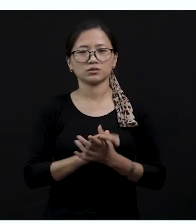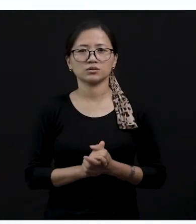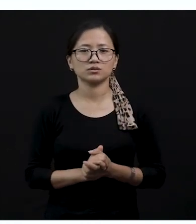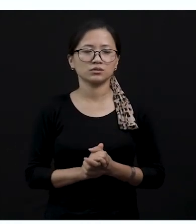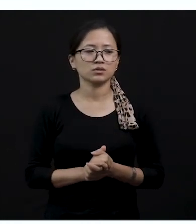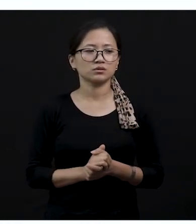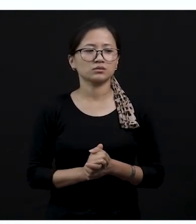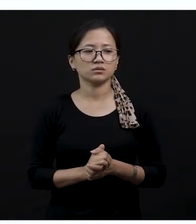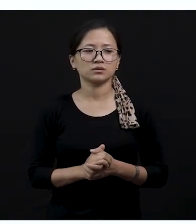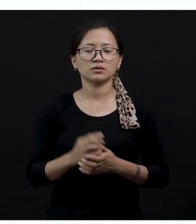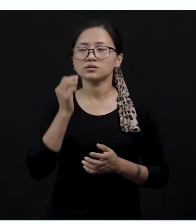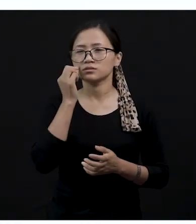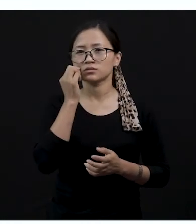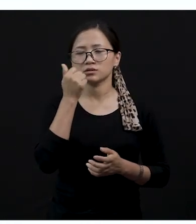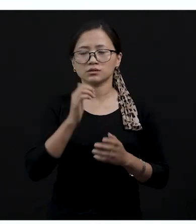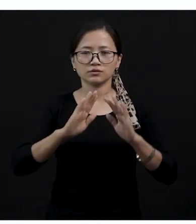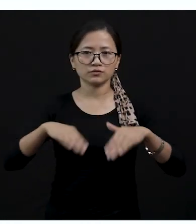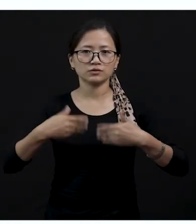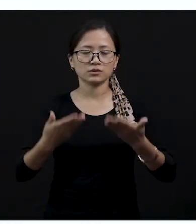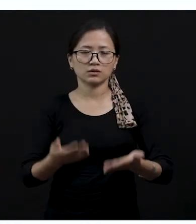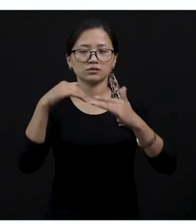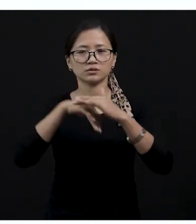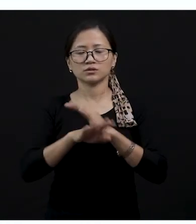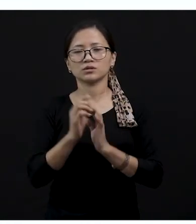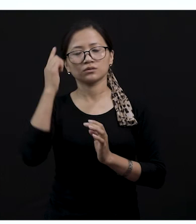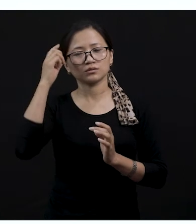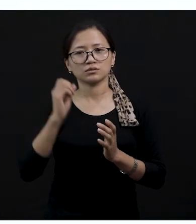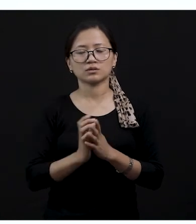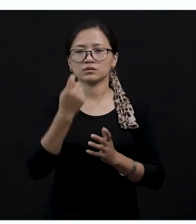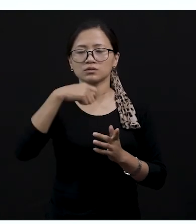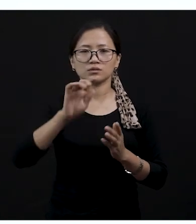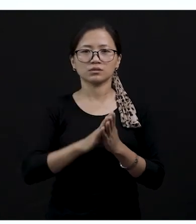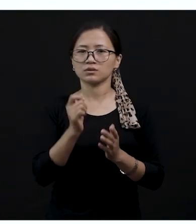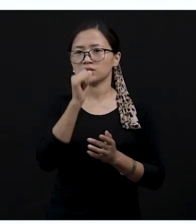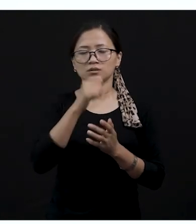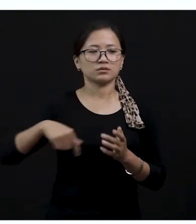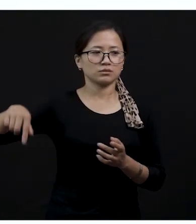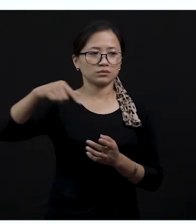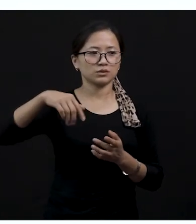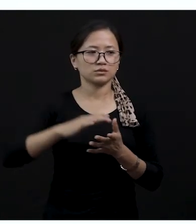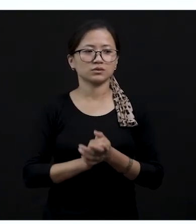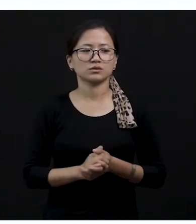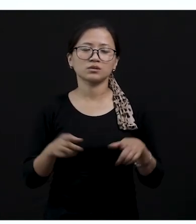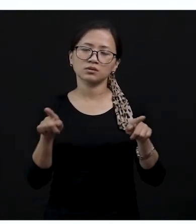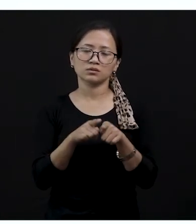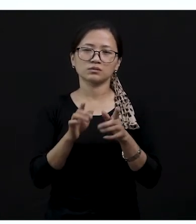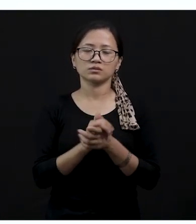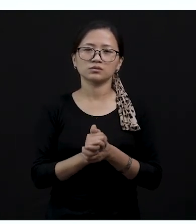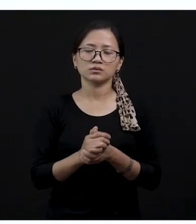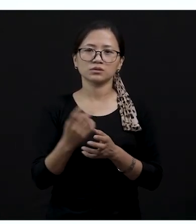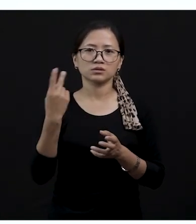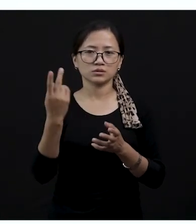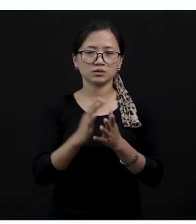give H. Now daddy fell into the bond. Bond also sounds similar with respond, right? Bond, respond. So